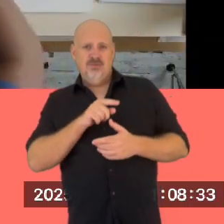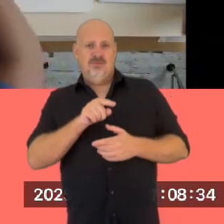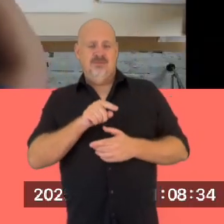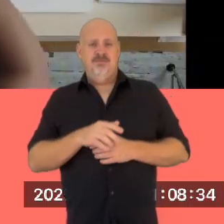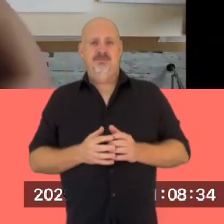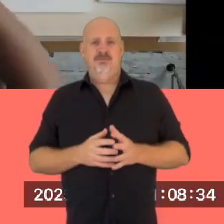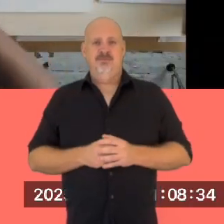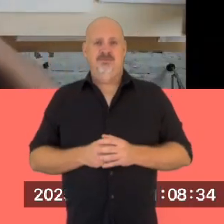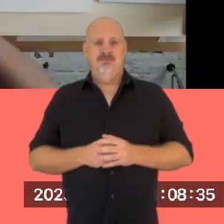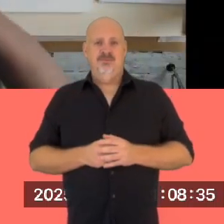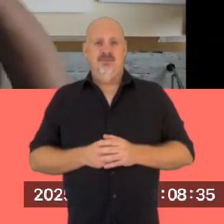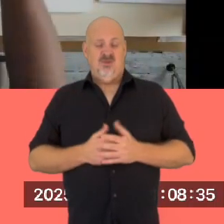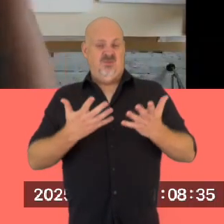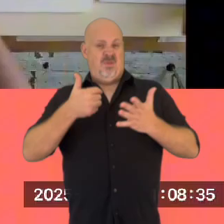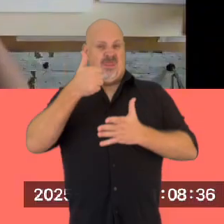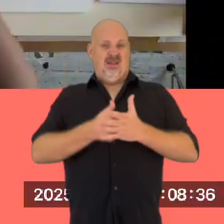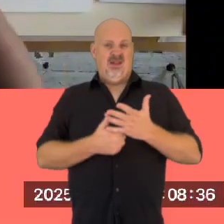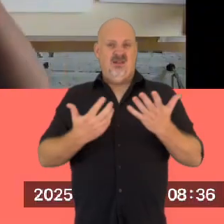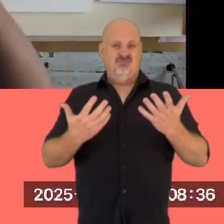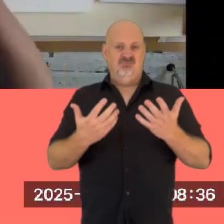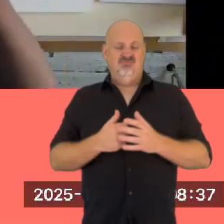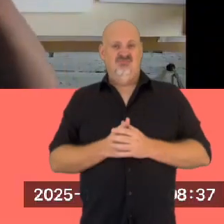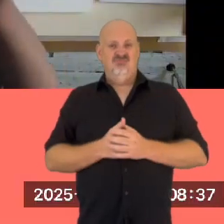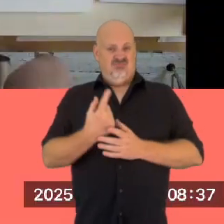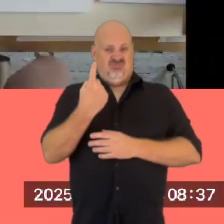So the rose.